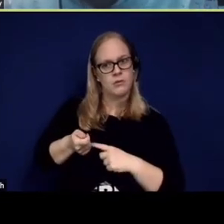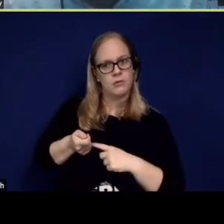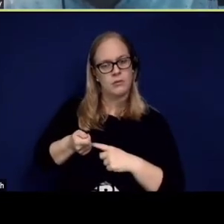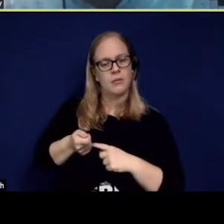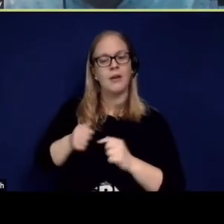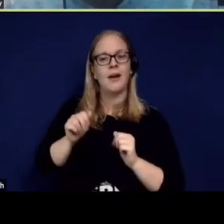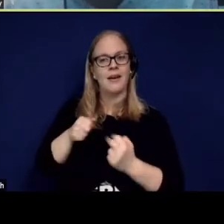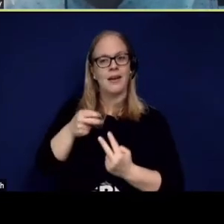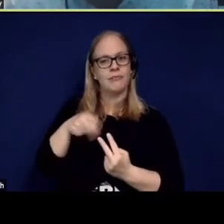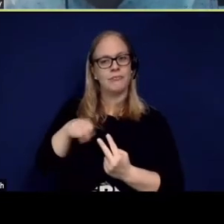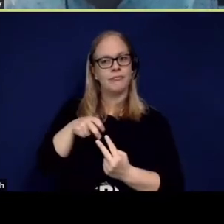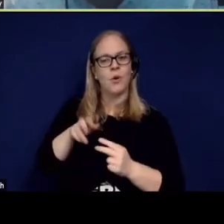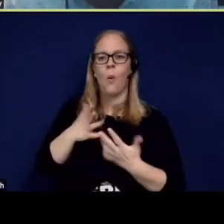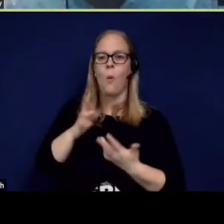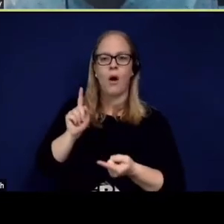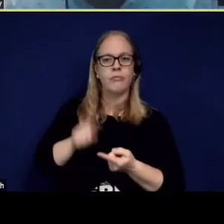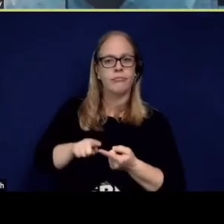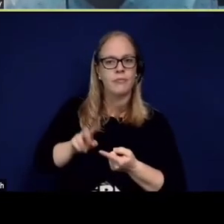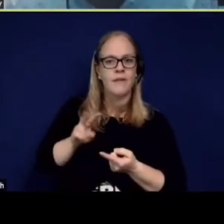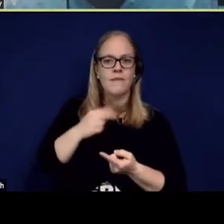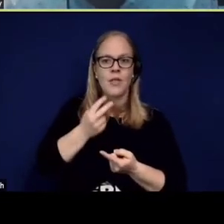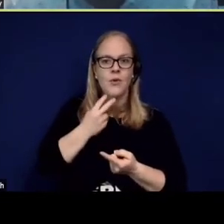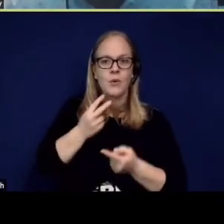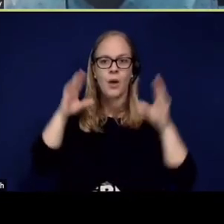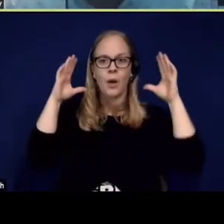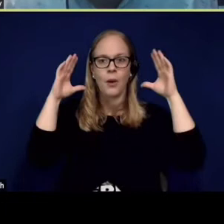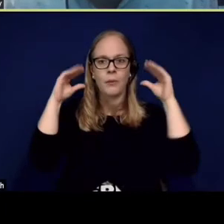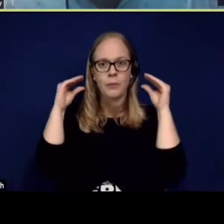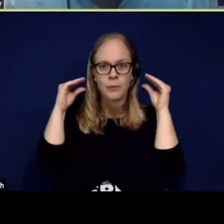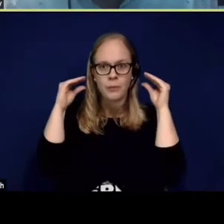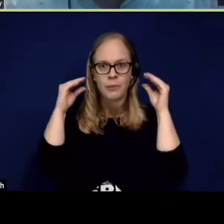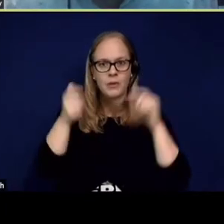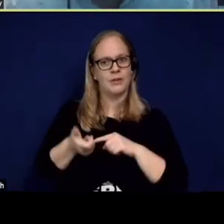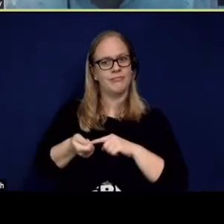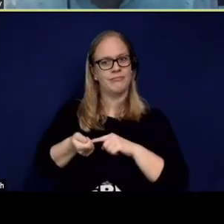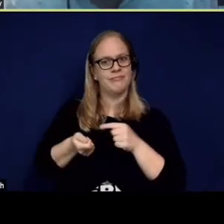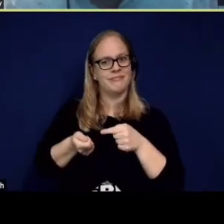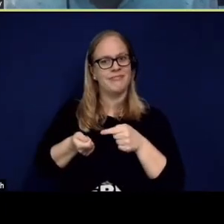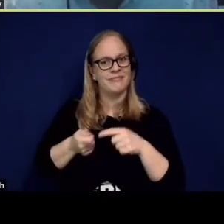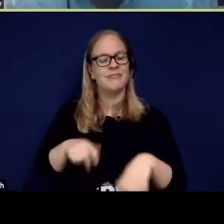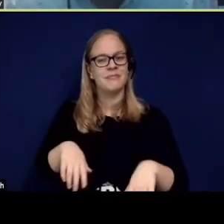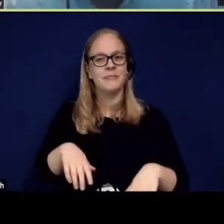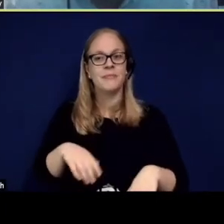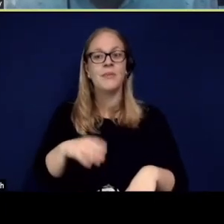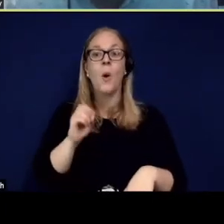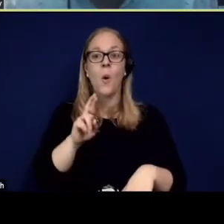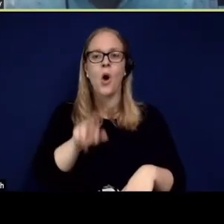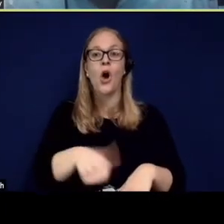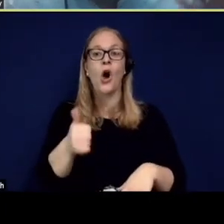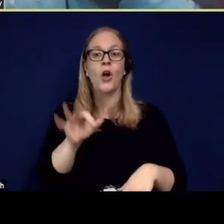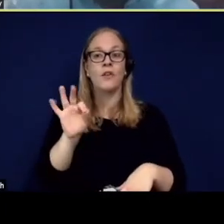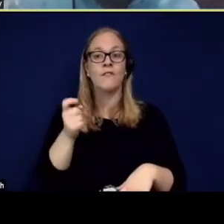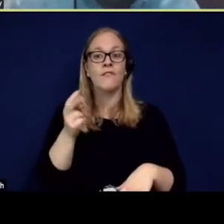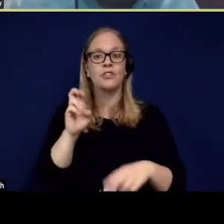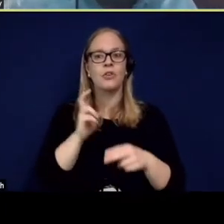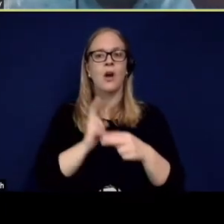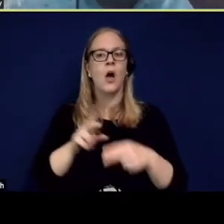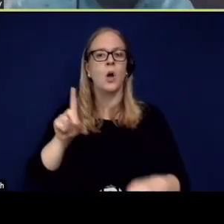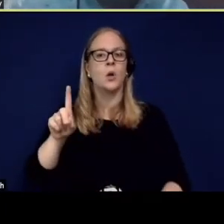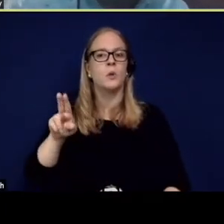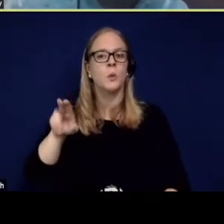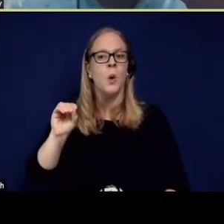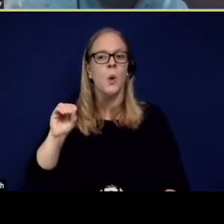you could hit the volume simultaneously in both ears. Or there's a feature called duophone, where if you had